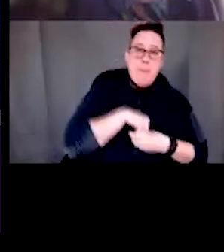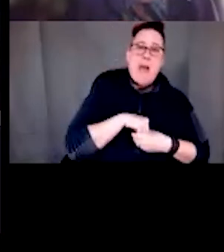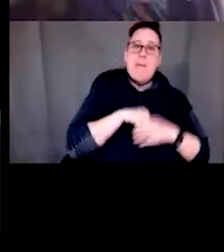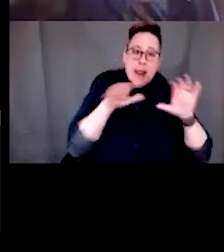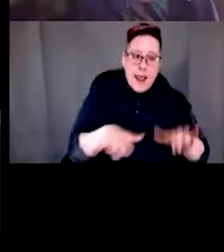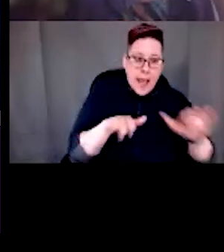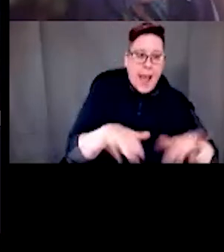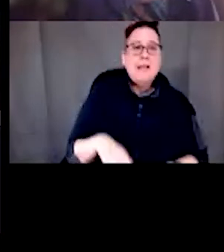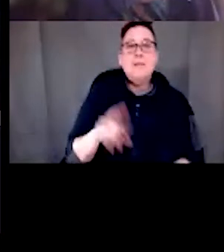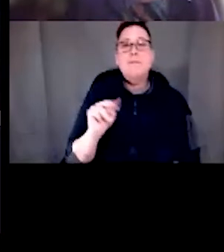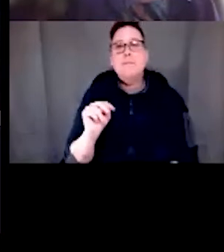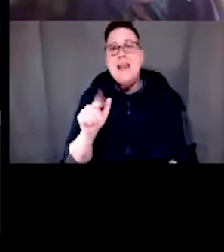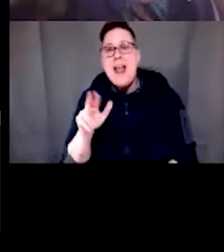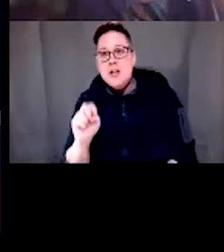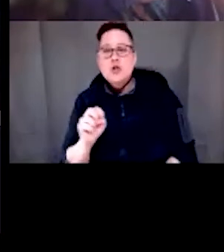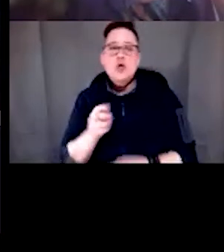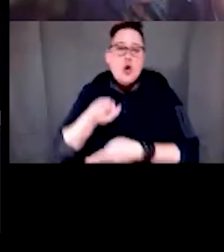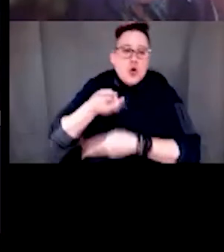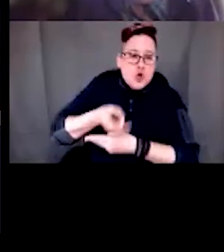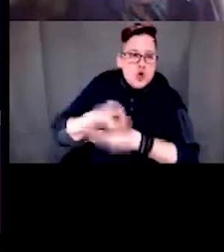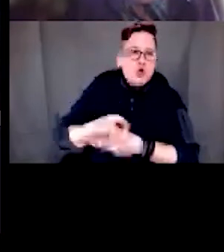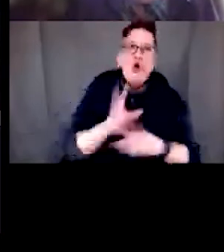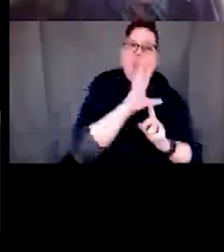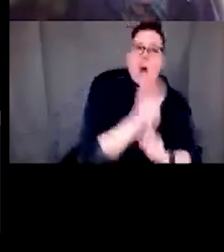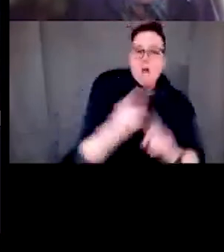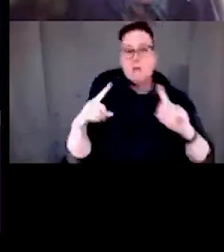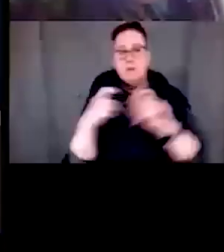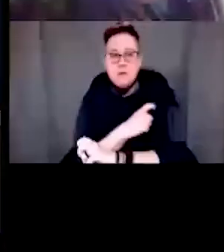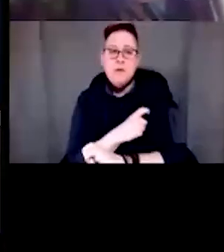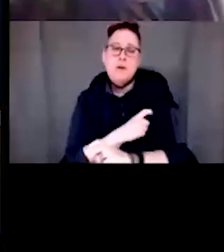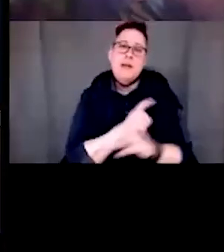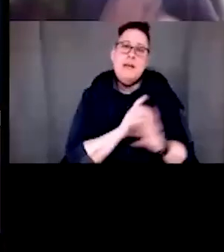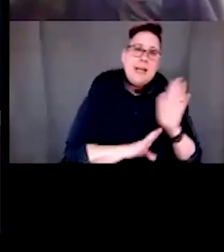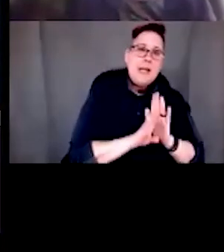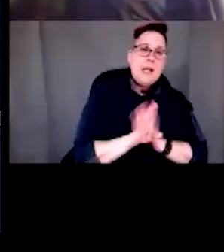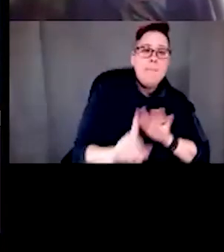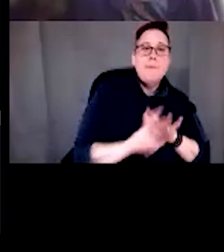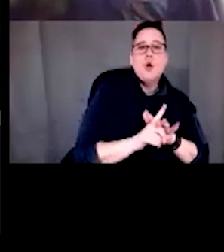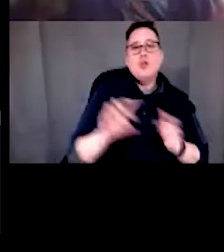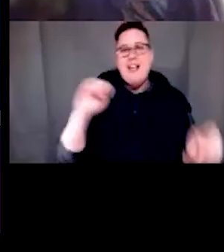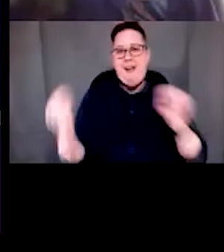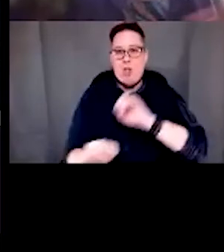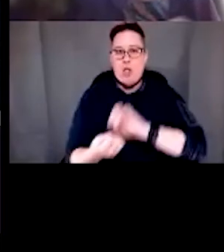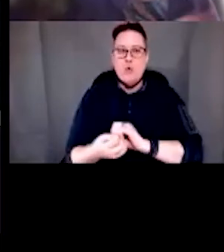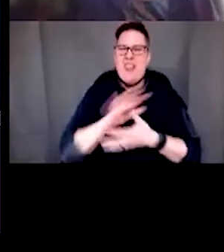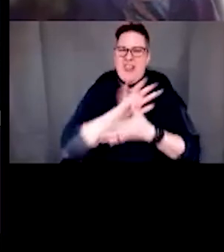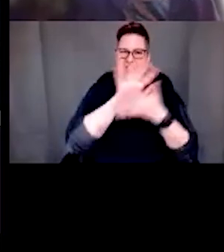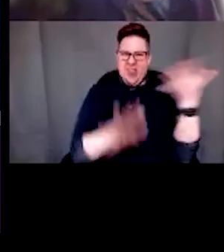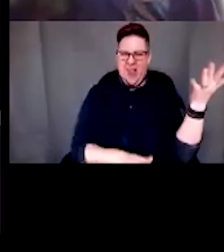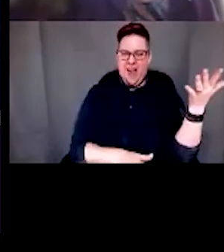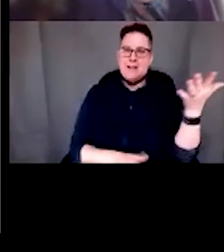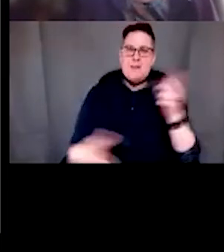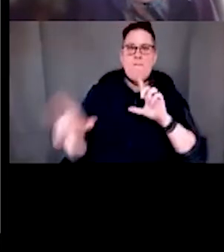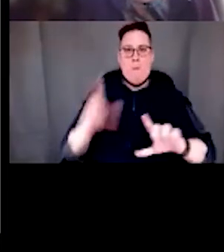enactment, nature and nurture, culture and complexity, emergence and evolution, as the framework for our